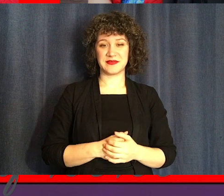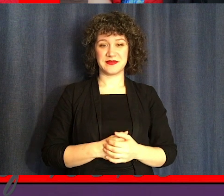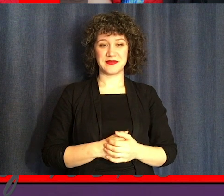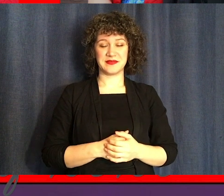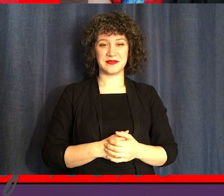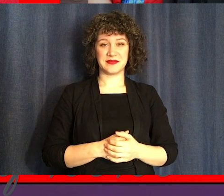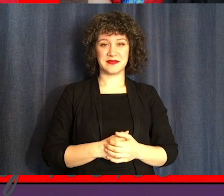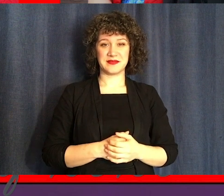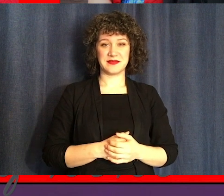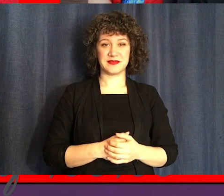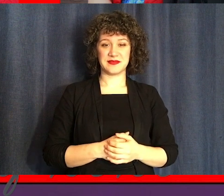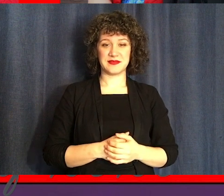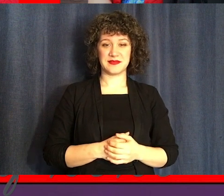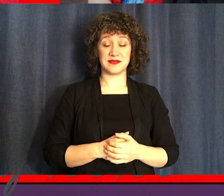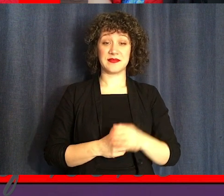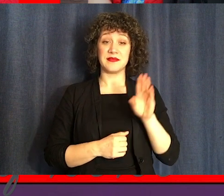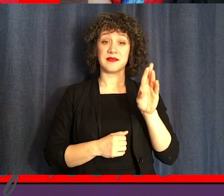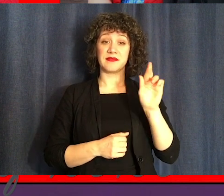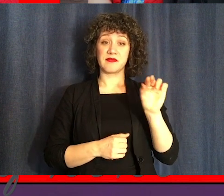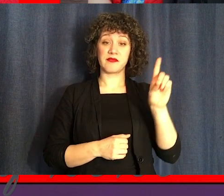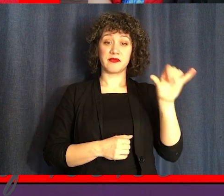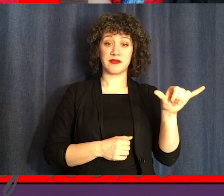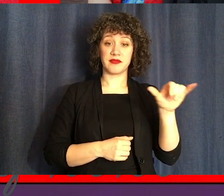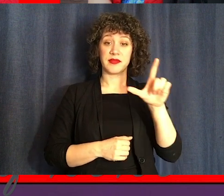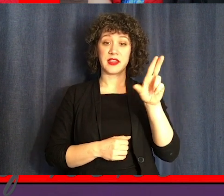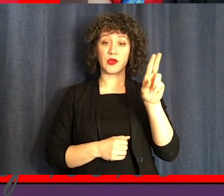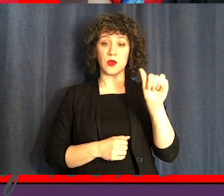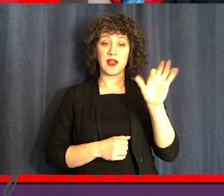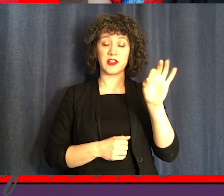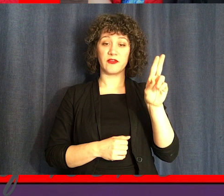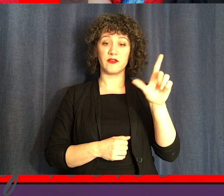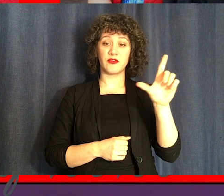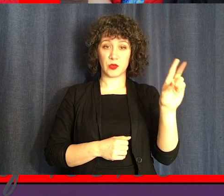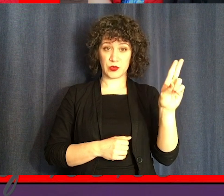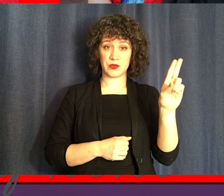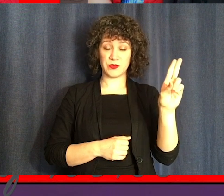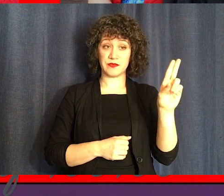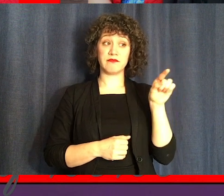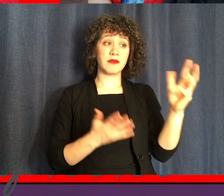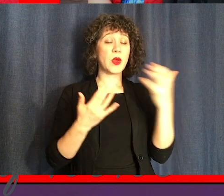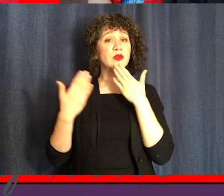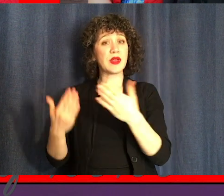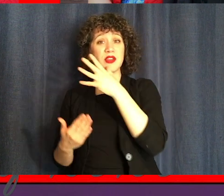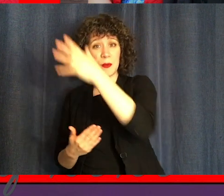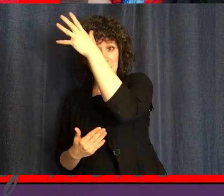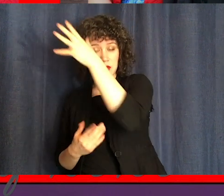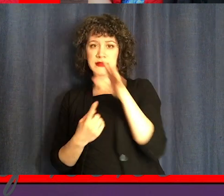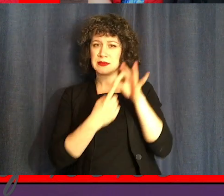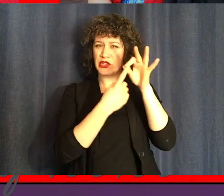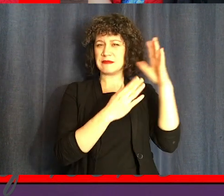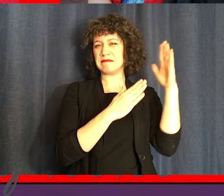Brandy Luafulu. Brandy would like to thank her parents, especially her number one fan, her dad. She would like